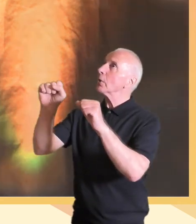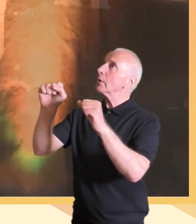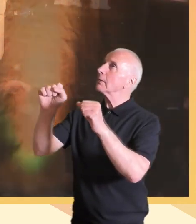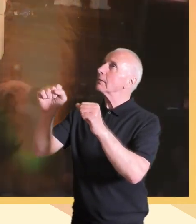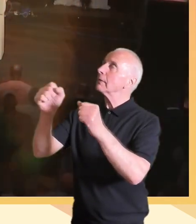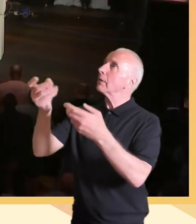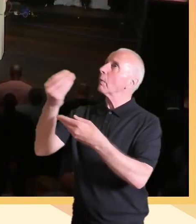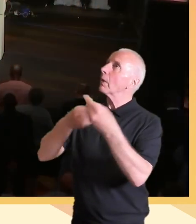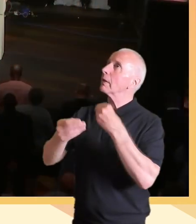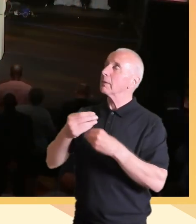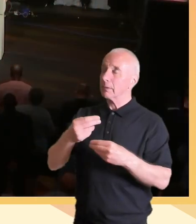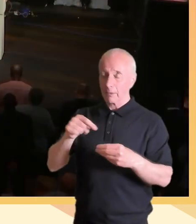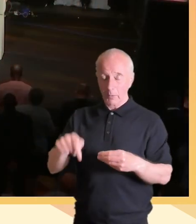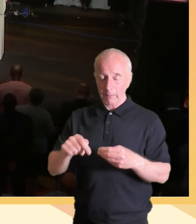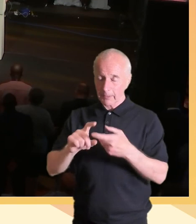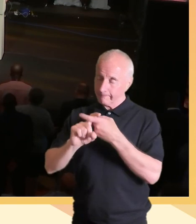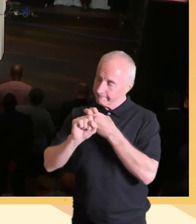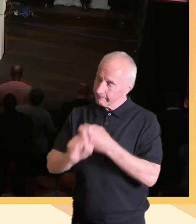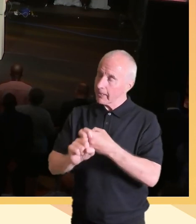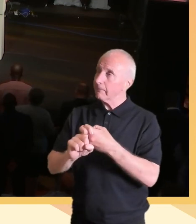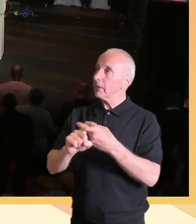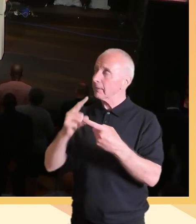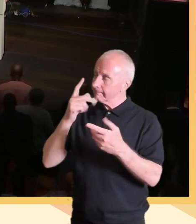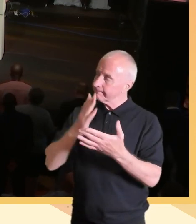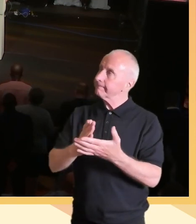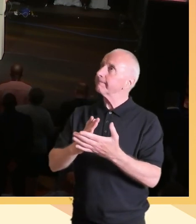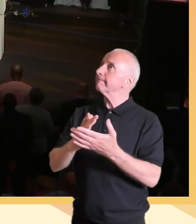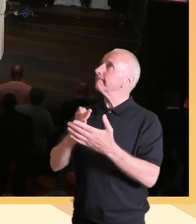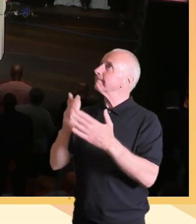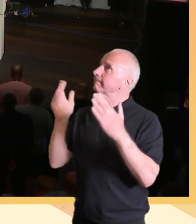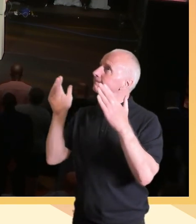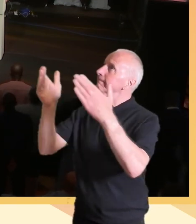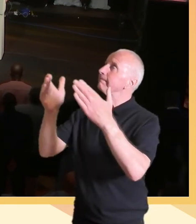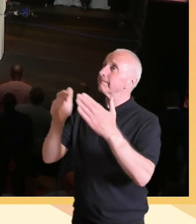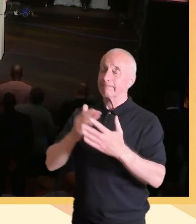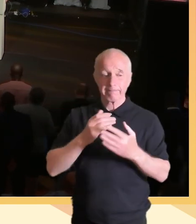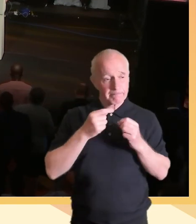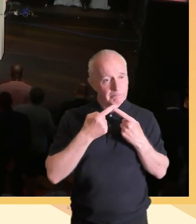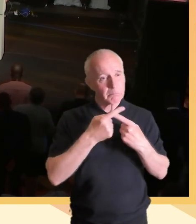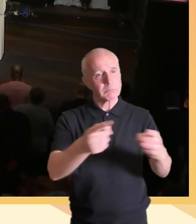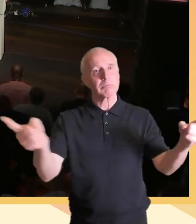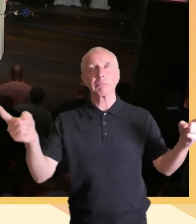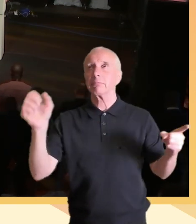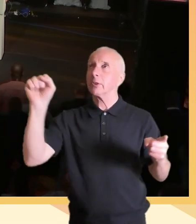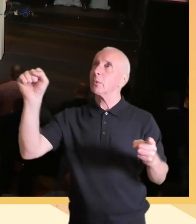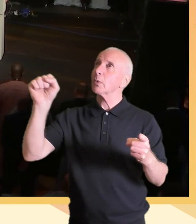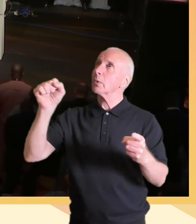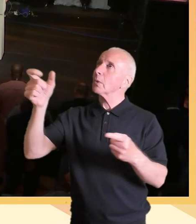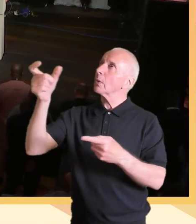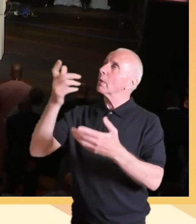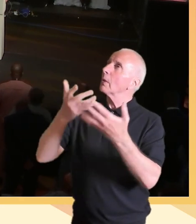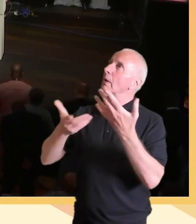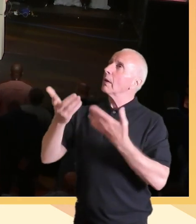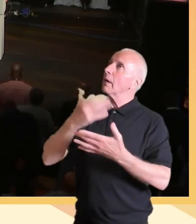according to the word that they have received from you. That they would share your word of grace and by your Holy Spirit, that they